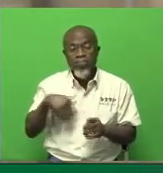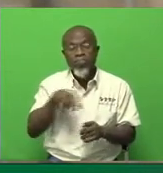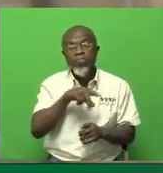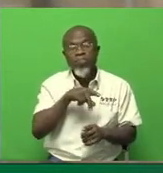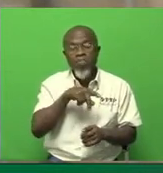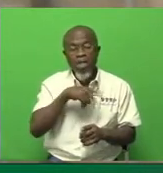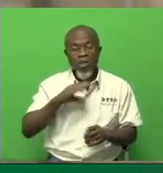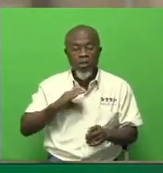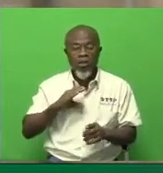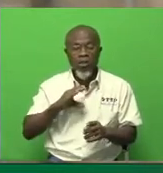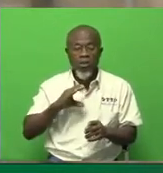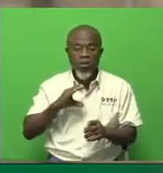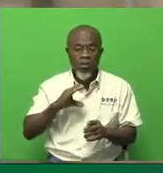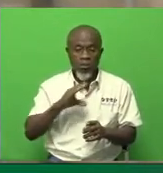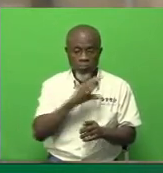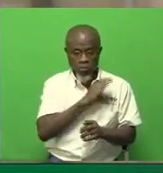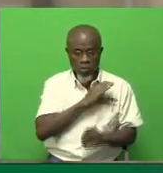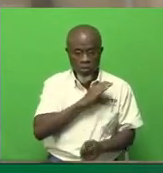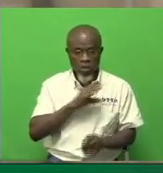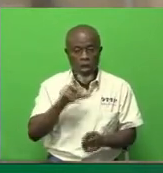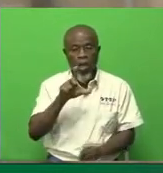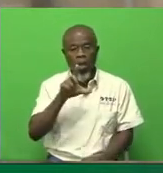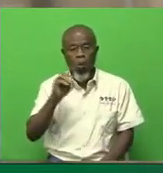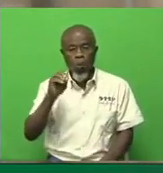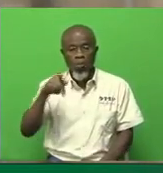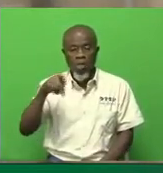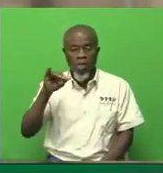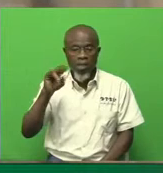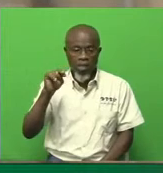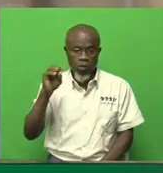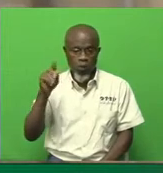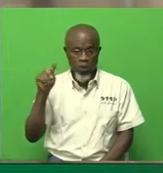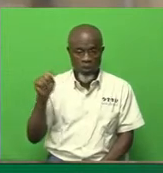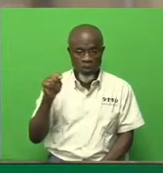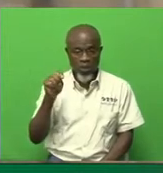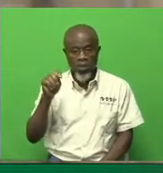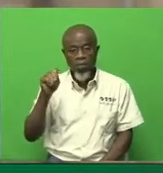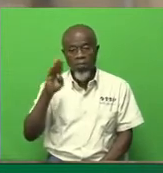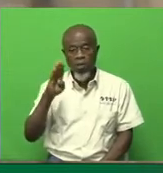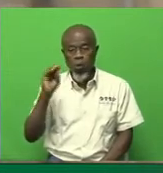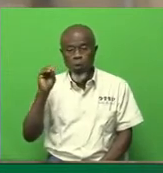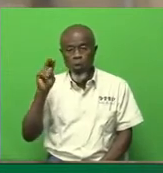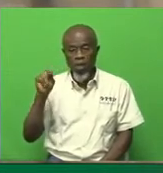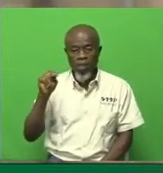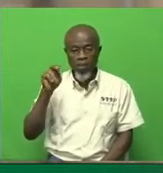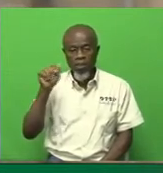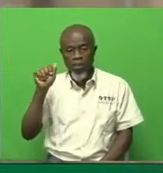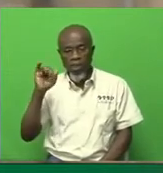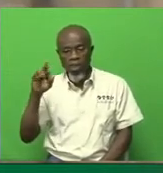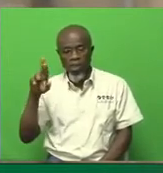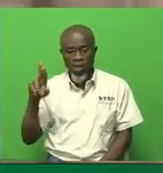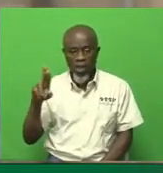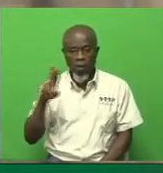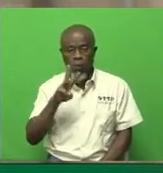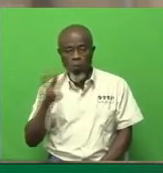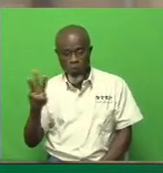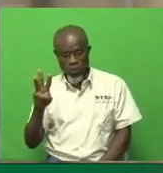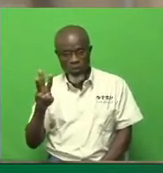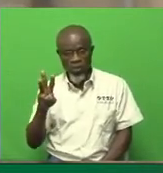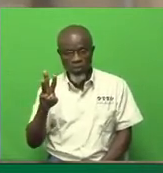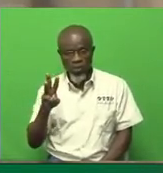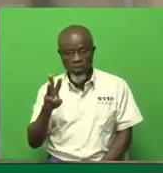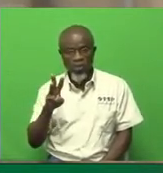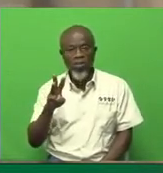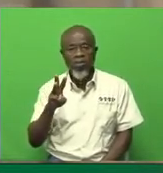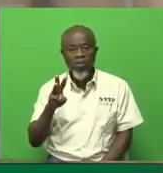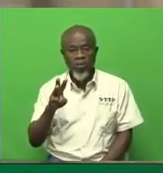to endorse this fiscal package presented by The Honorable Minister of Finance on behalf of the people of